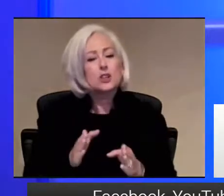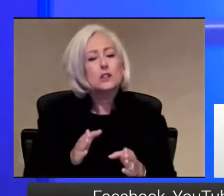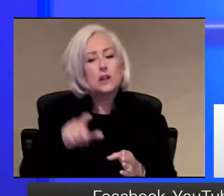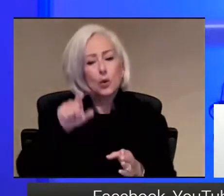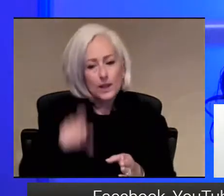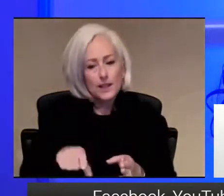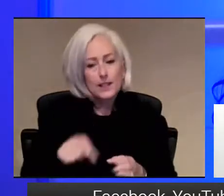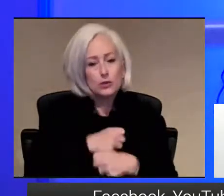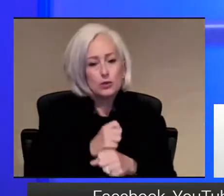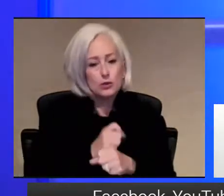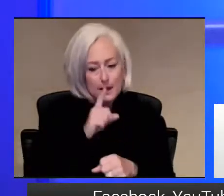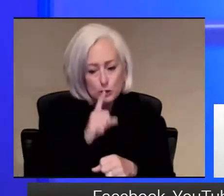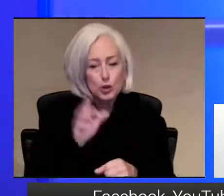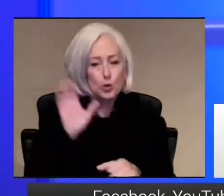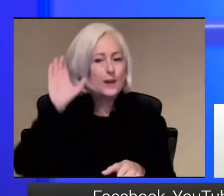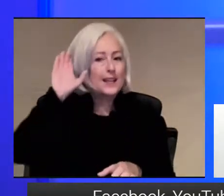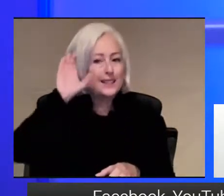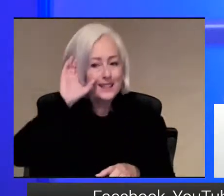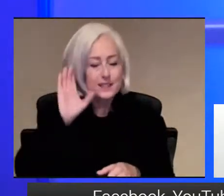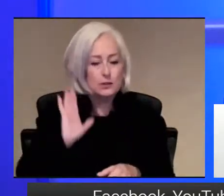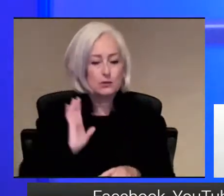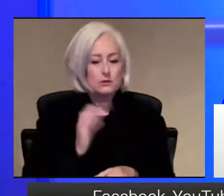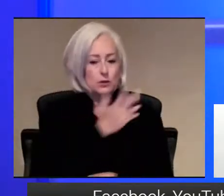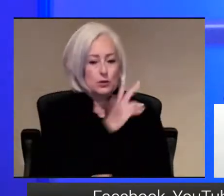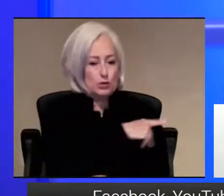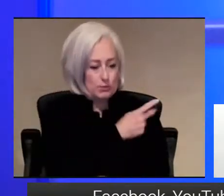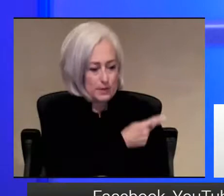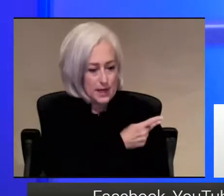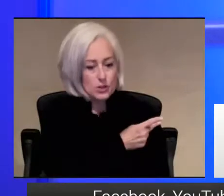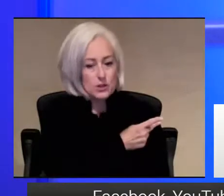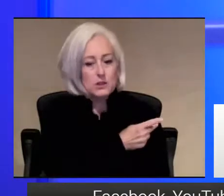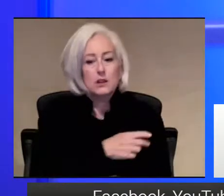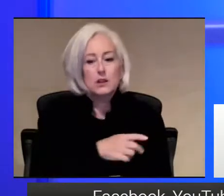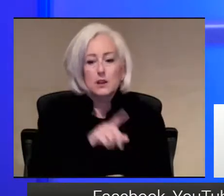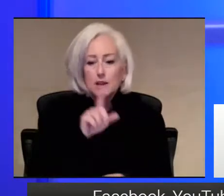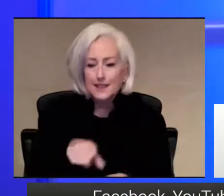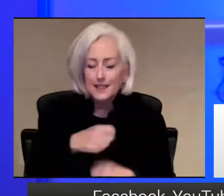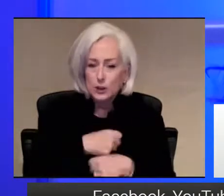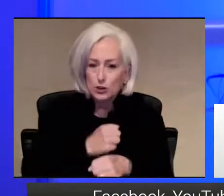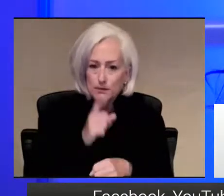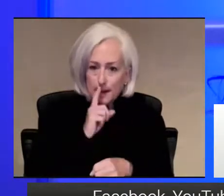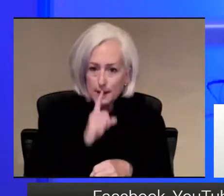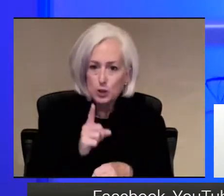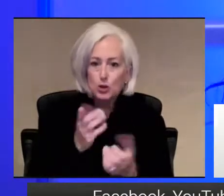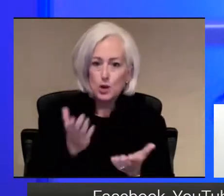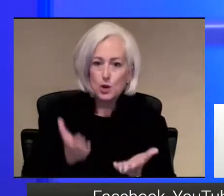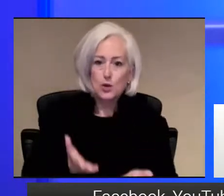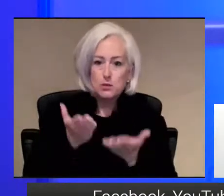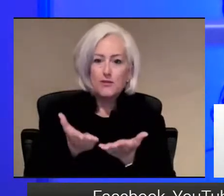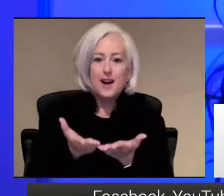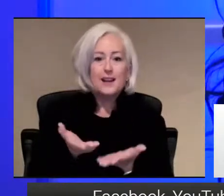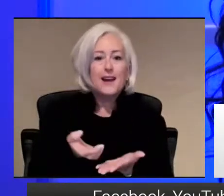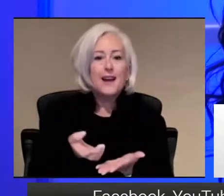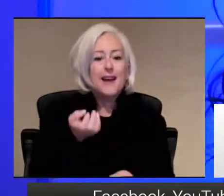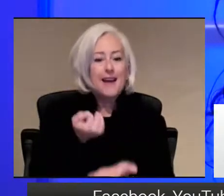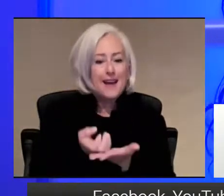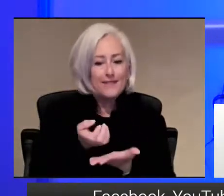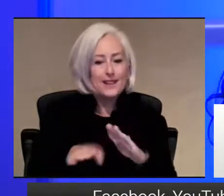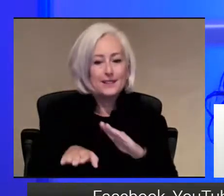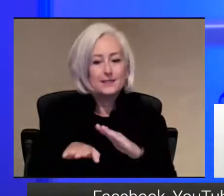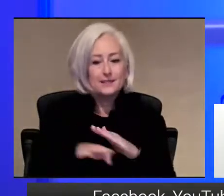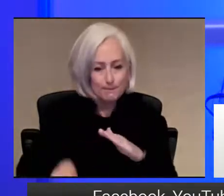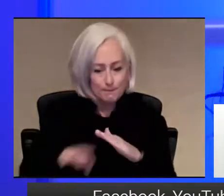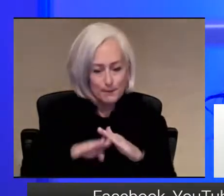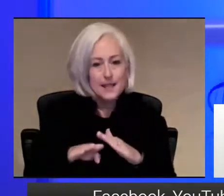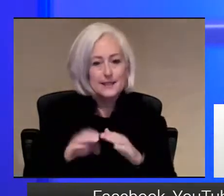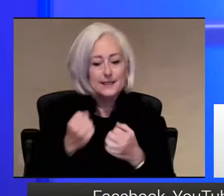listening to our patients, and purposeful on providing that evidence-based safe care for our patients, and then also purposeful